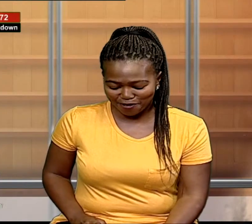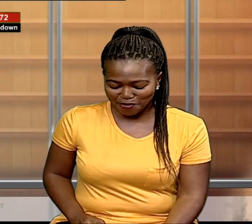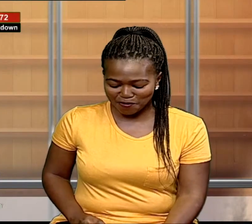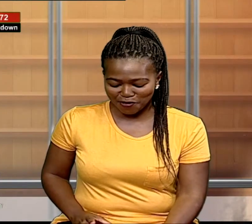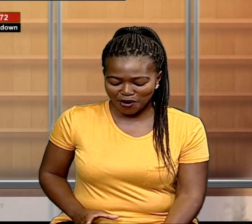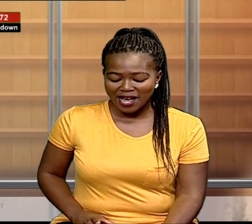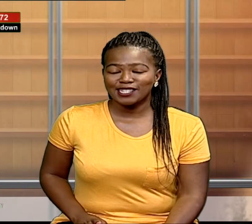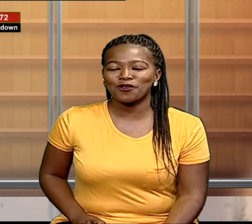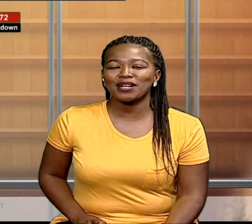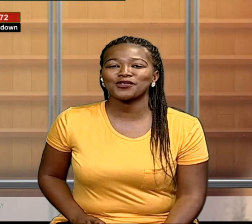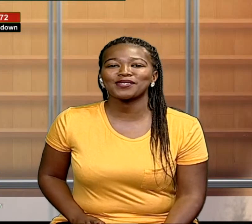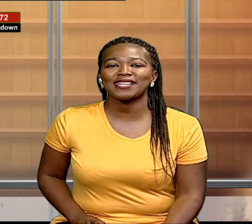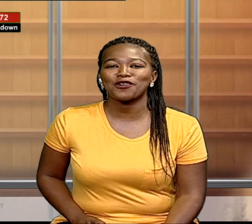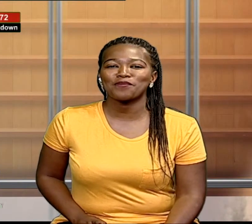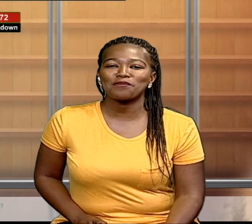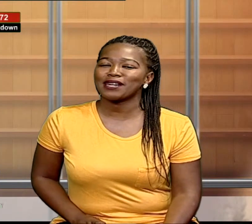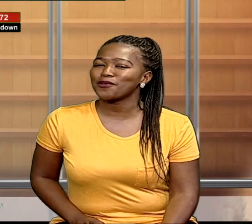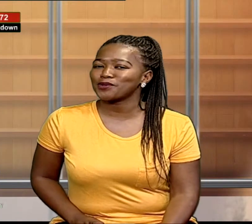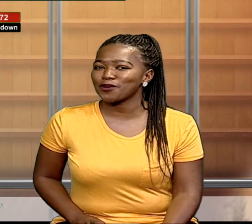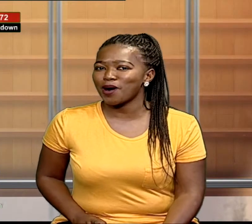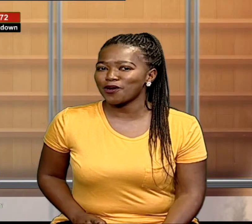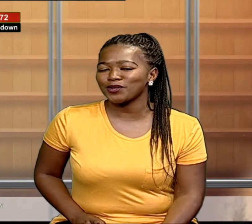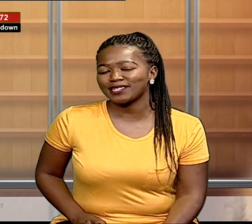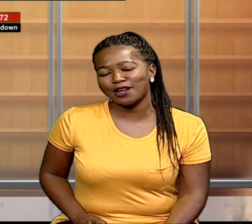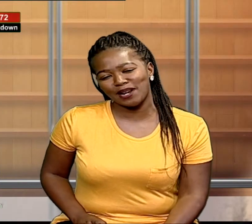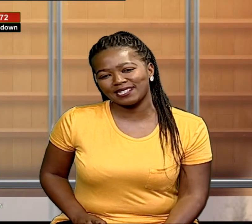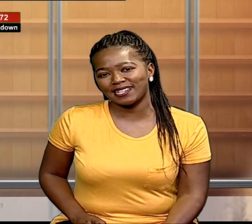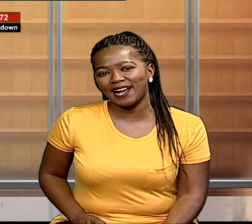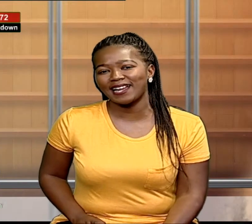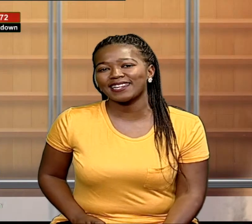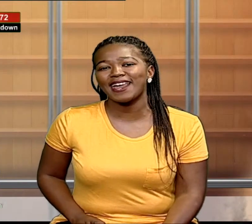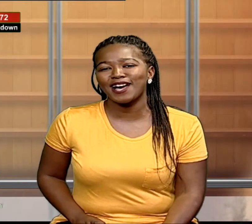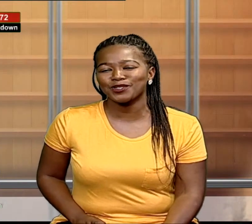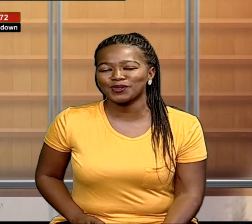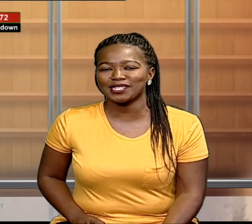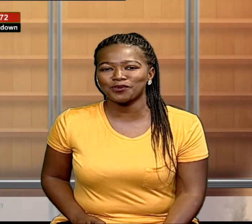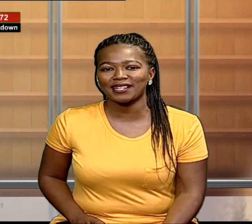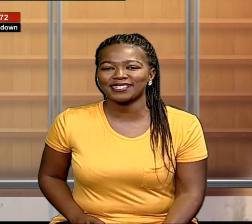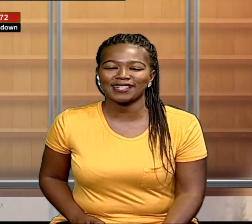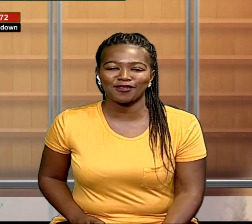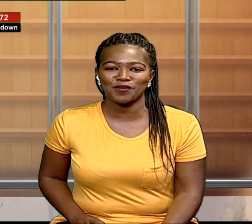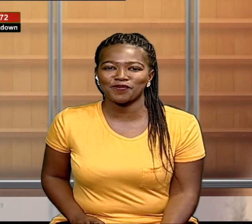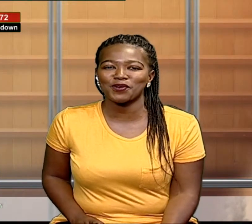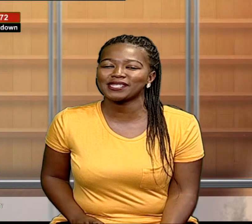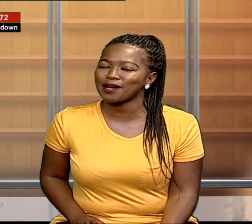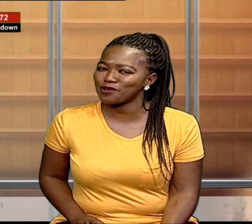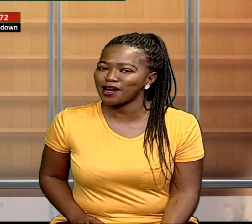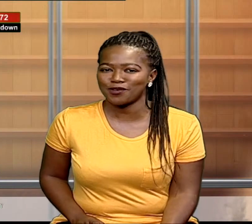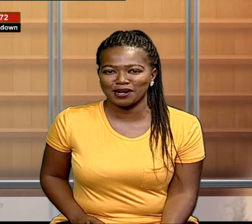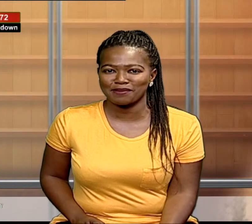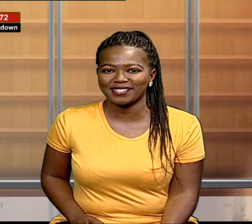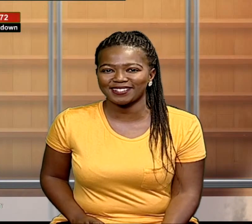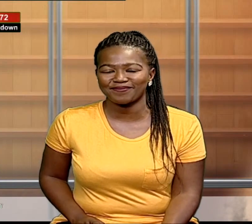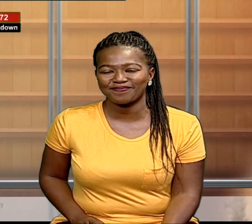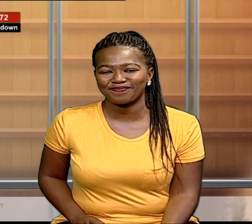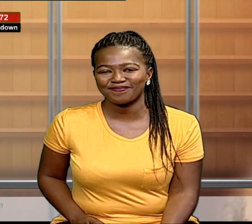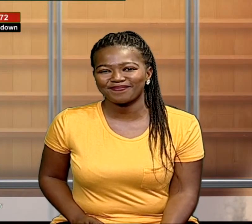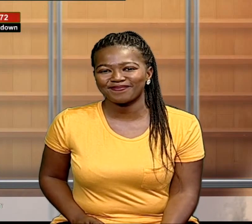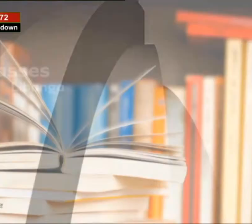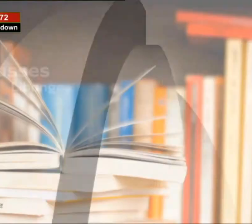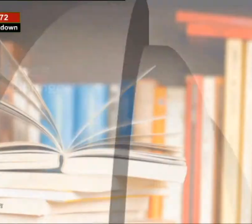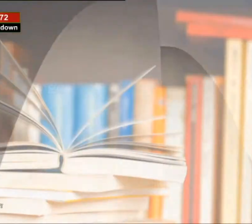welibanga la form 4 sengasonzela kumabona kutse wakho sitawulandzela kanye naso siswati saka form 4 siyabuya khona manje.